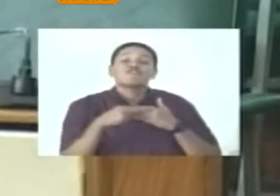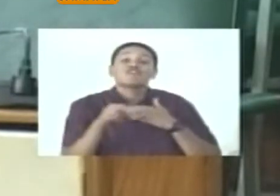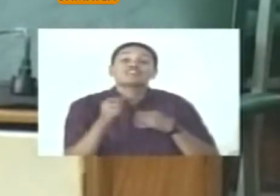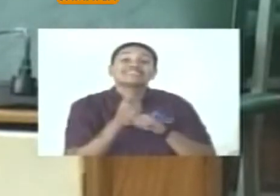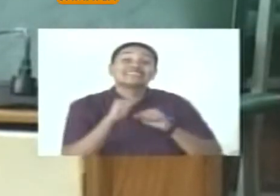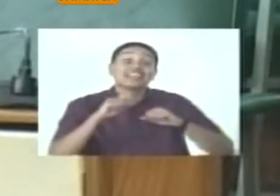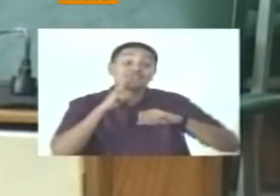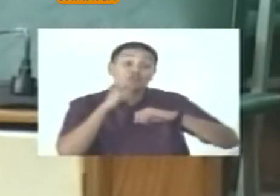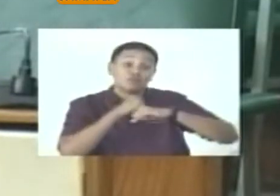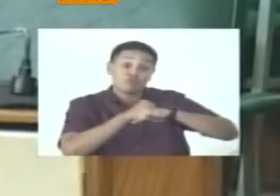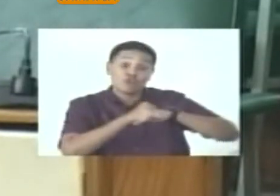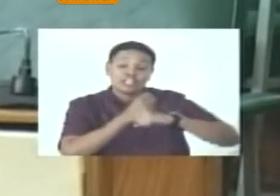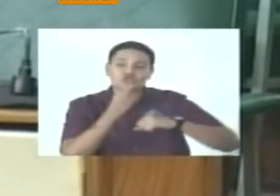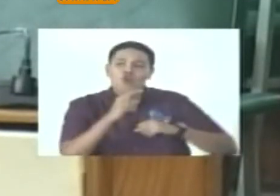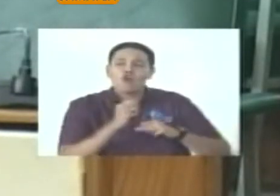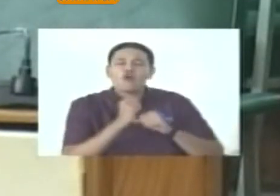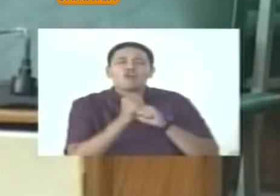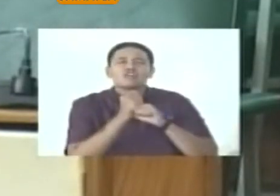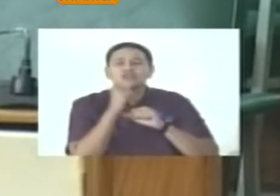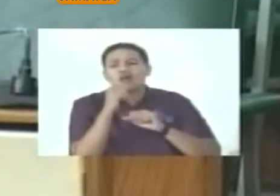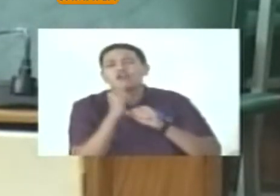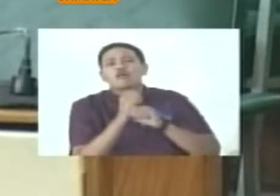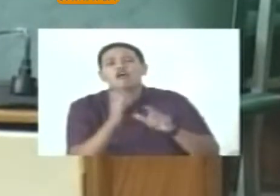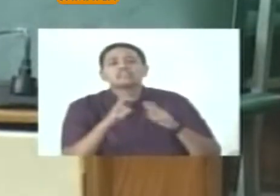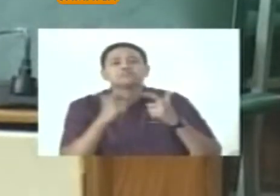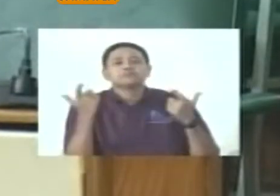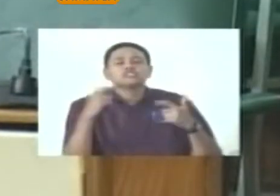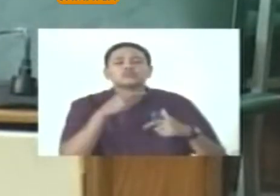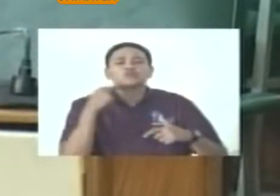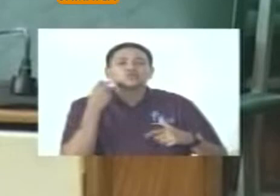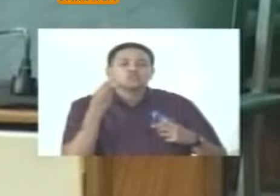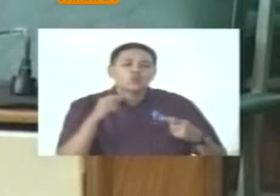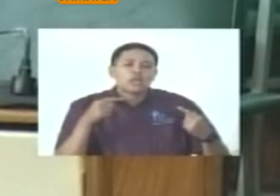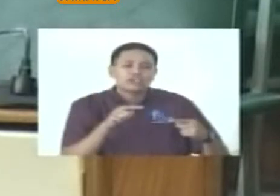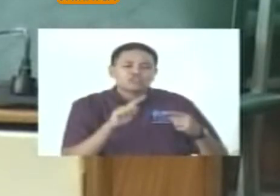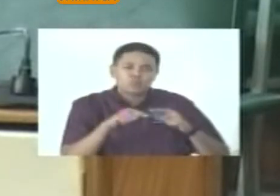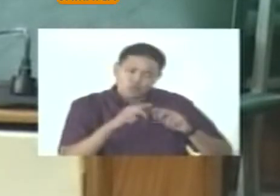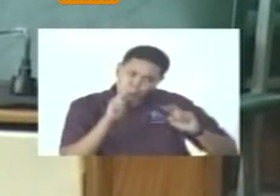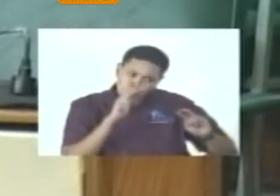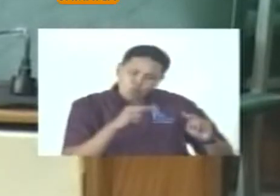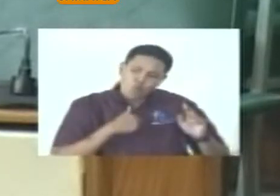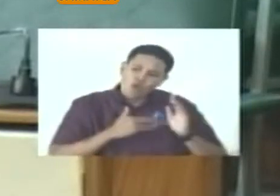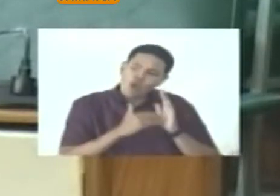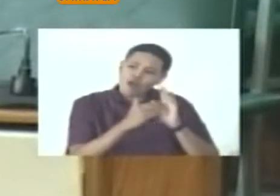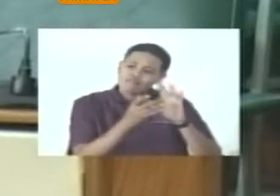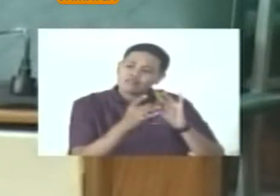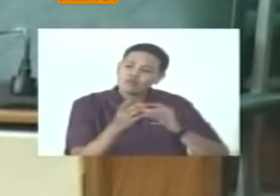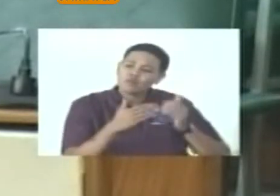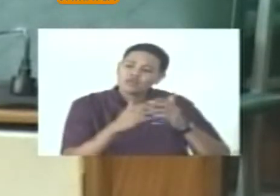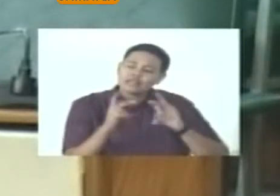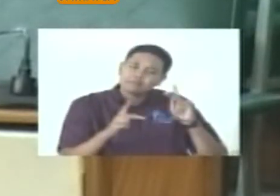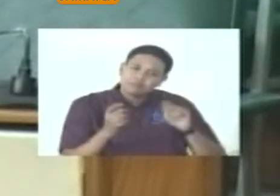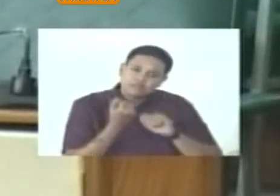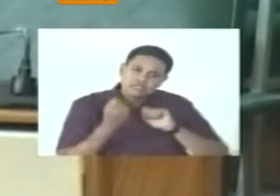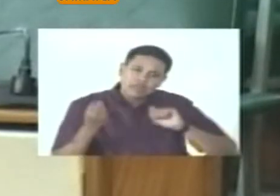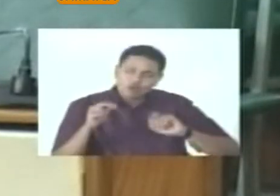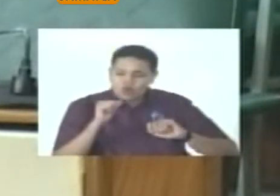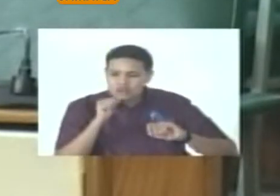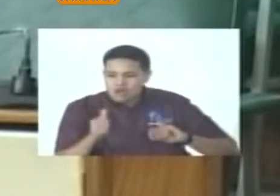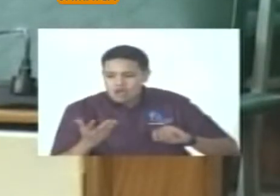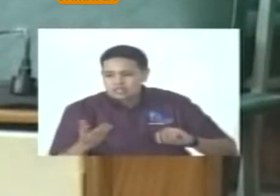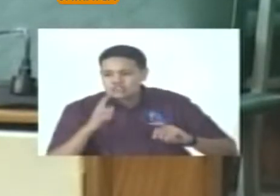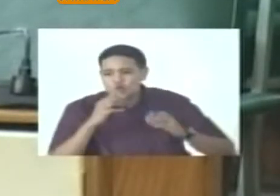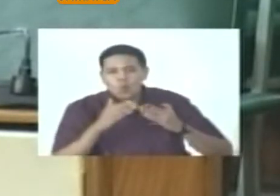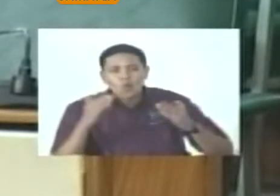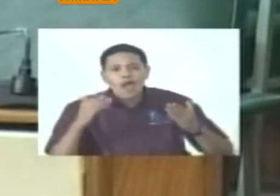from or unlikely to cause danger, risk, or injury. So when we look, and we've often spoken about whether people are safer or not, and it's a